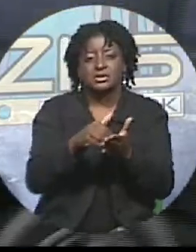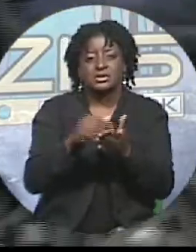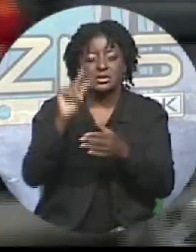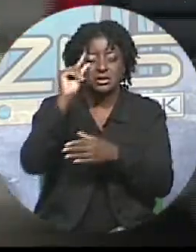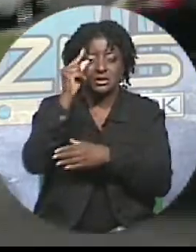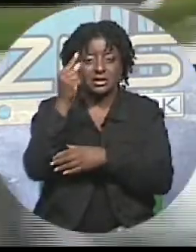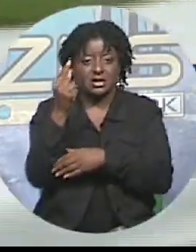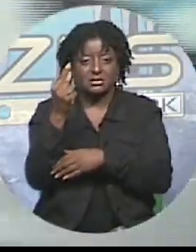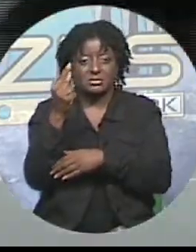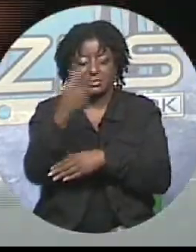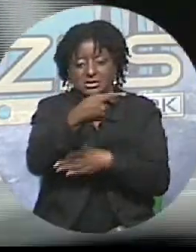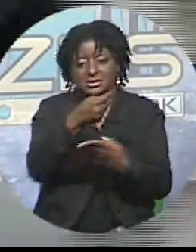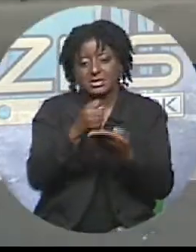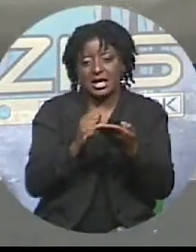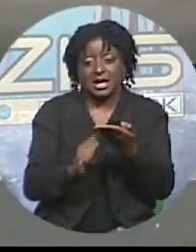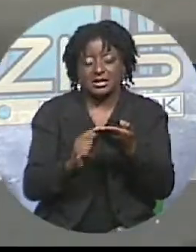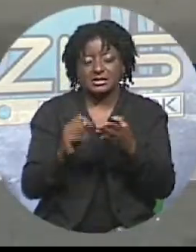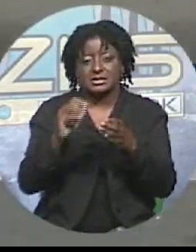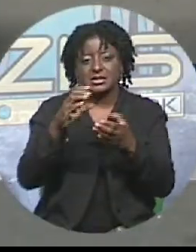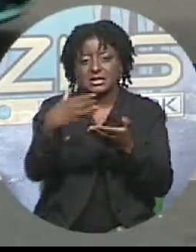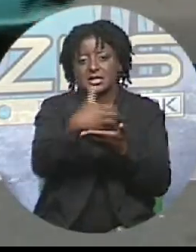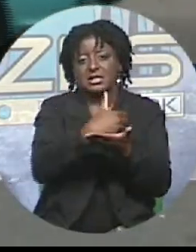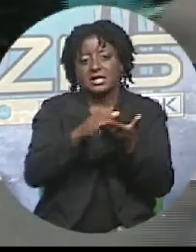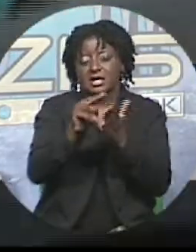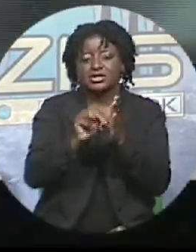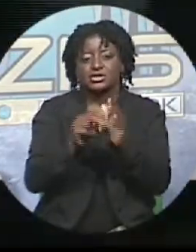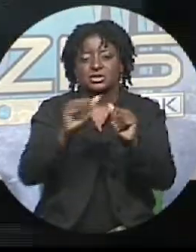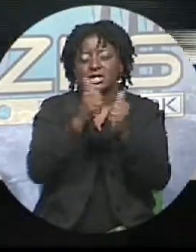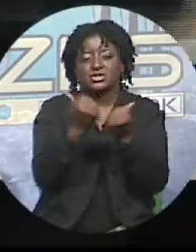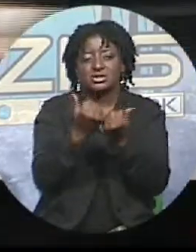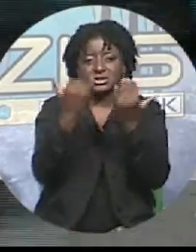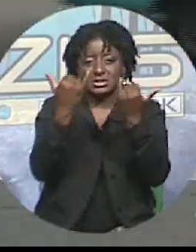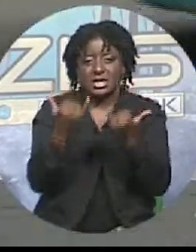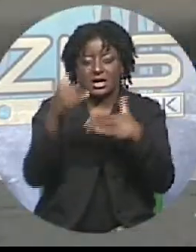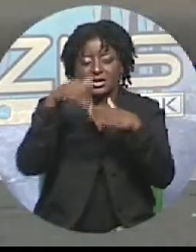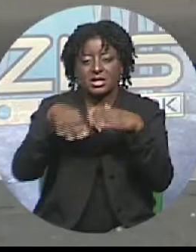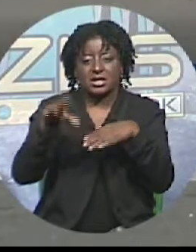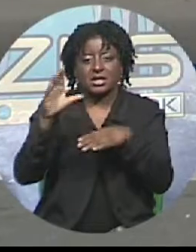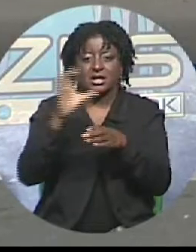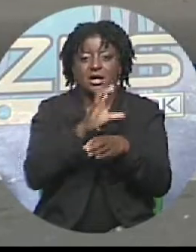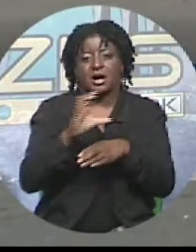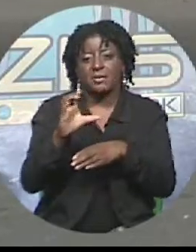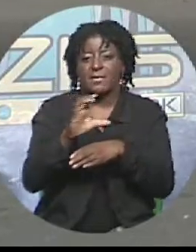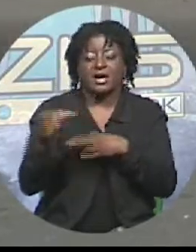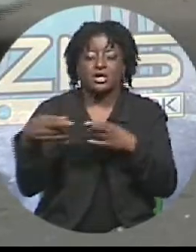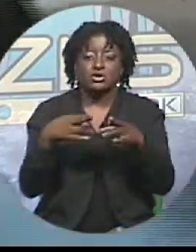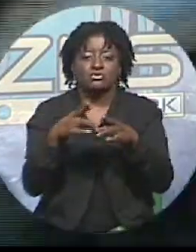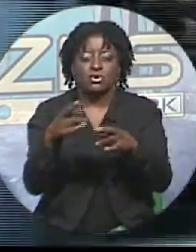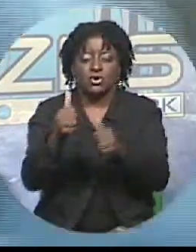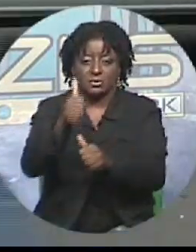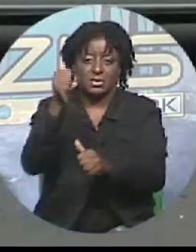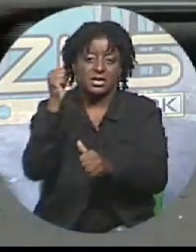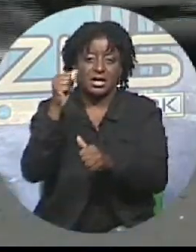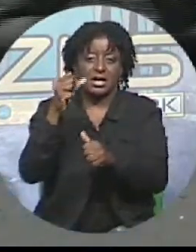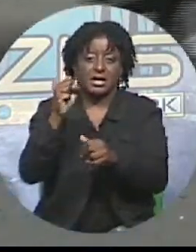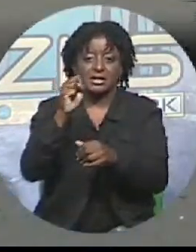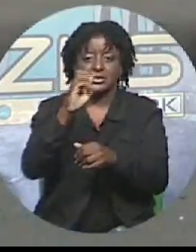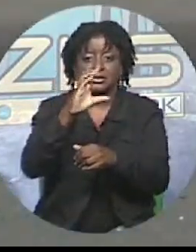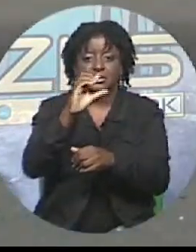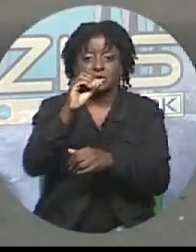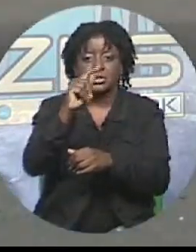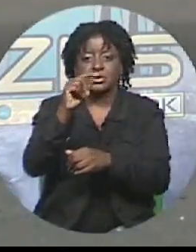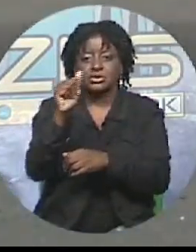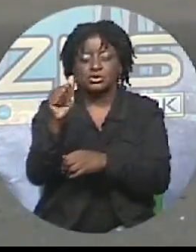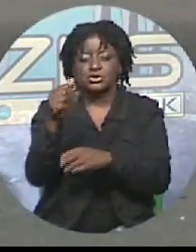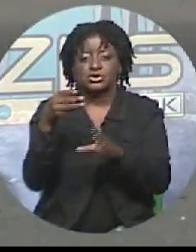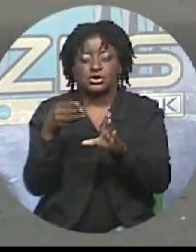government's tax collection agency is now headquartered on Carmichael Road, just at the rear of Scotiabank. The two-story facility is